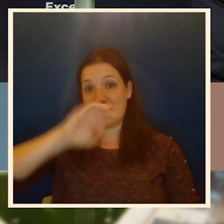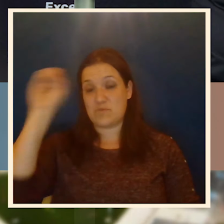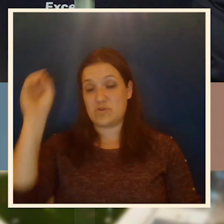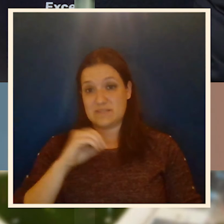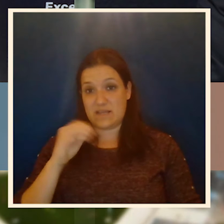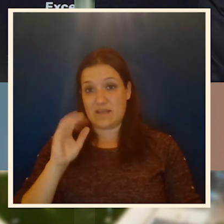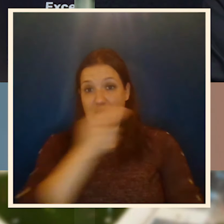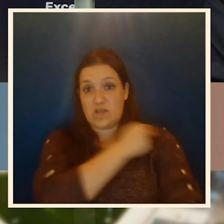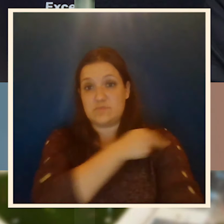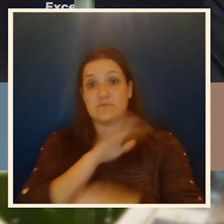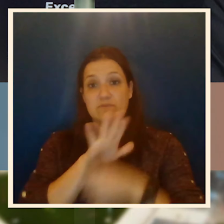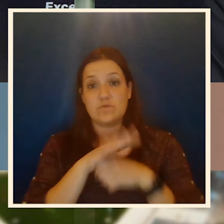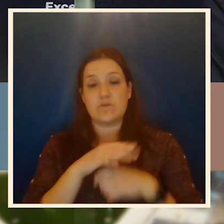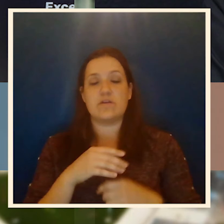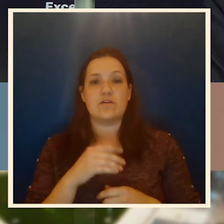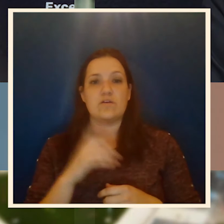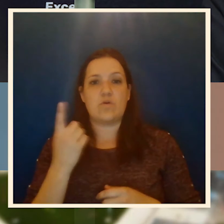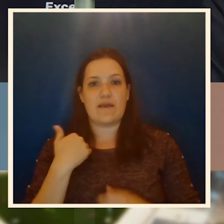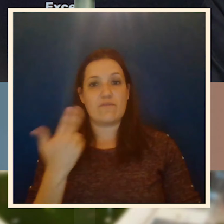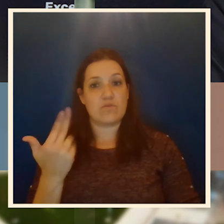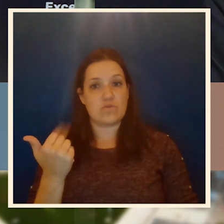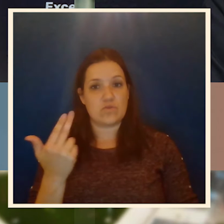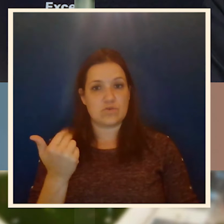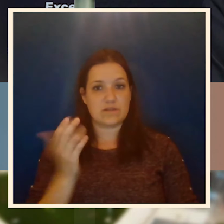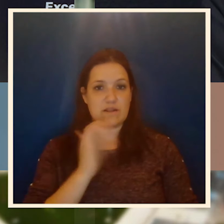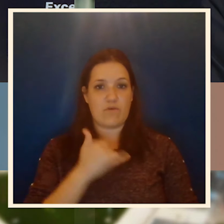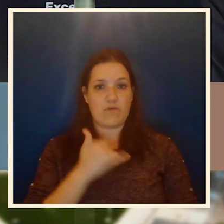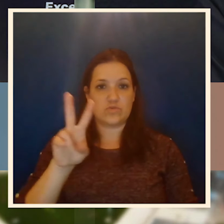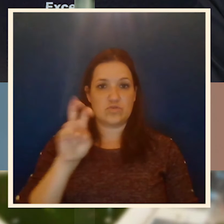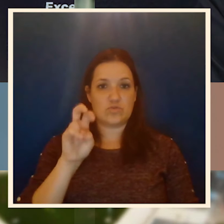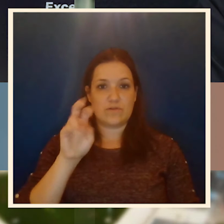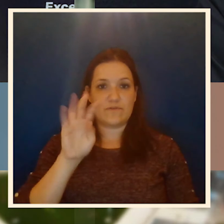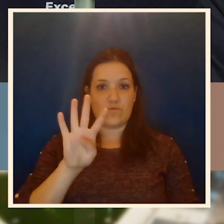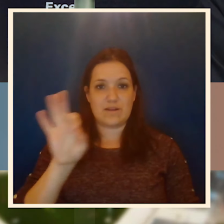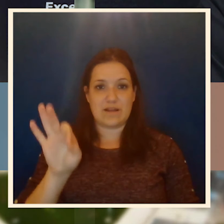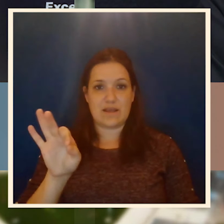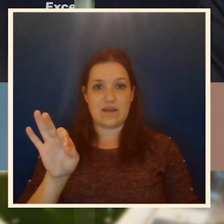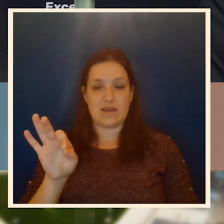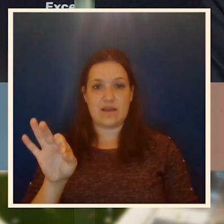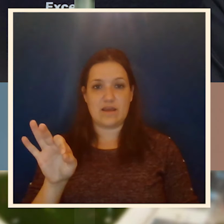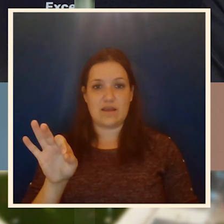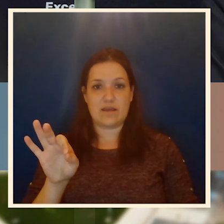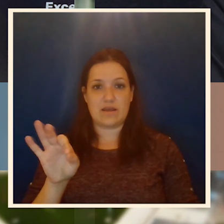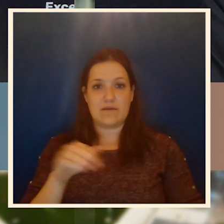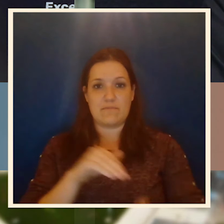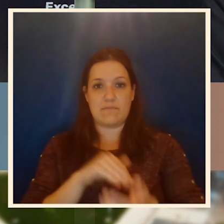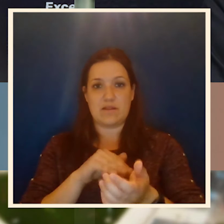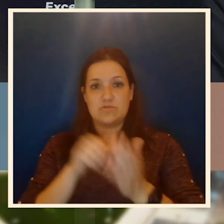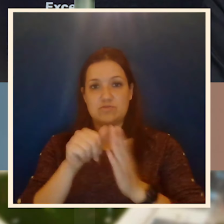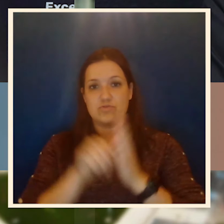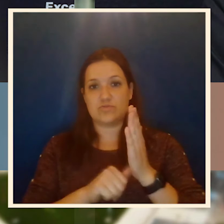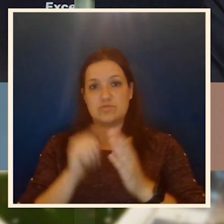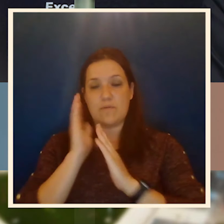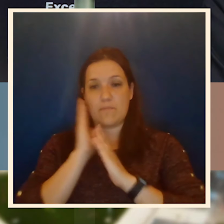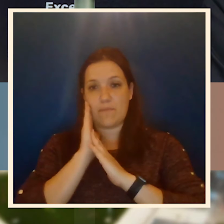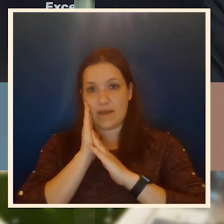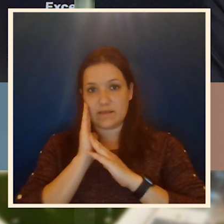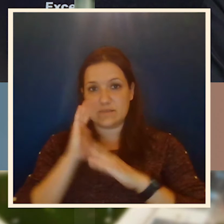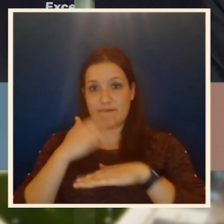Center. Our occupancy level this morning was 89%. We only had 13 of